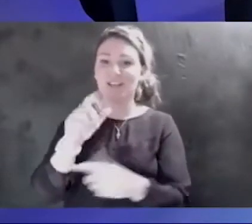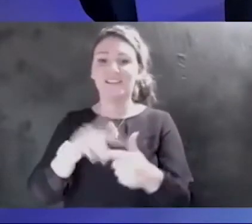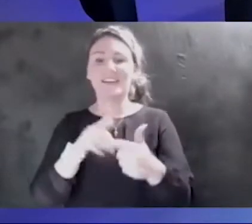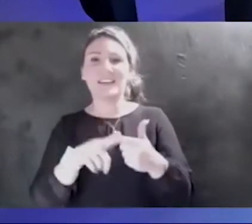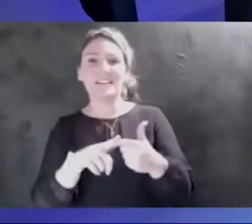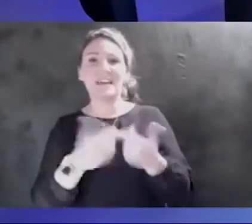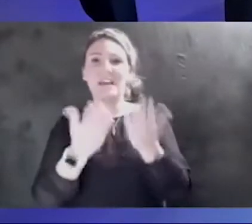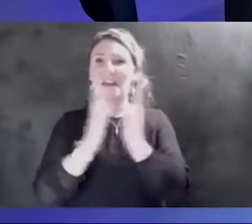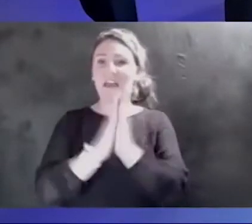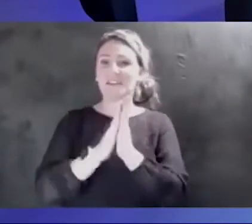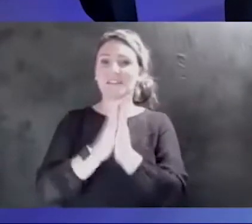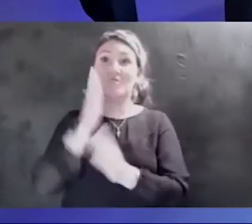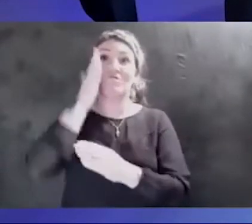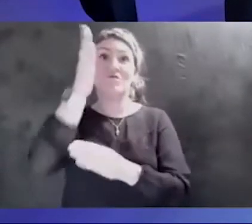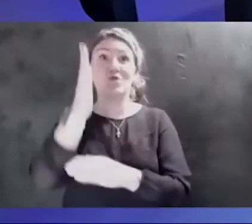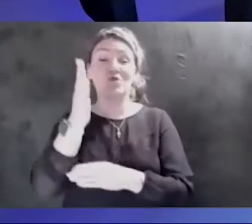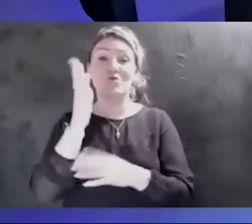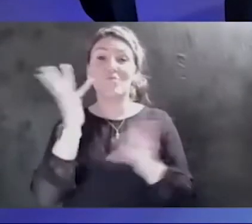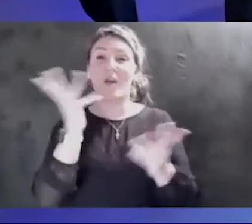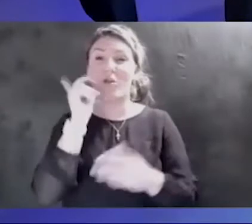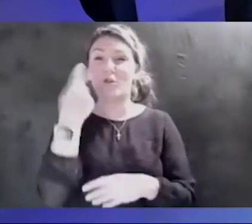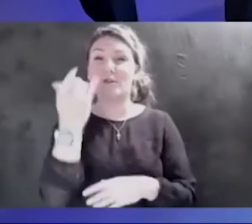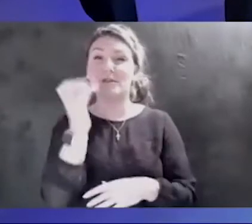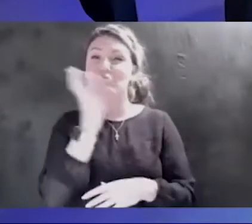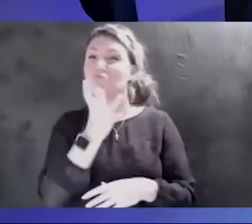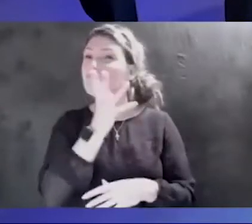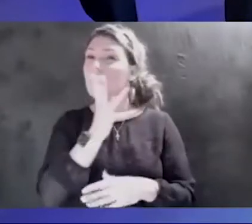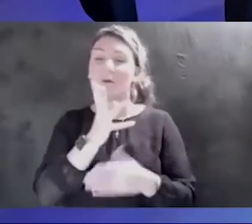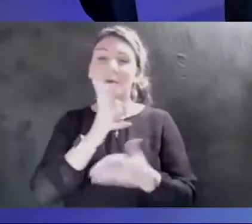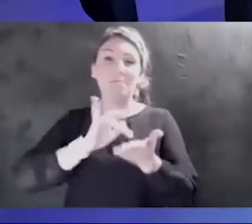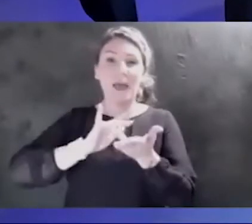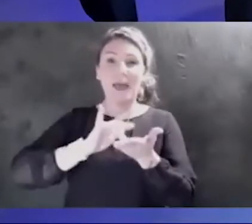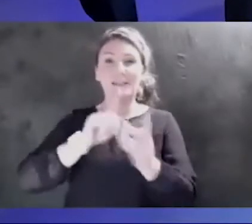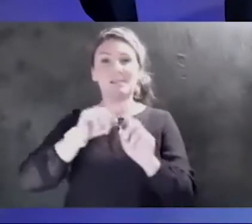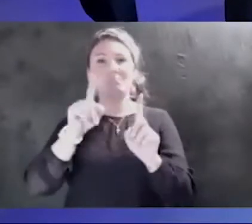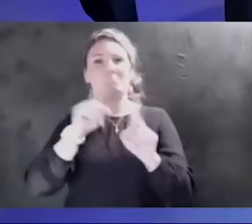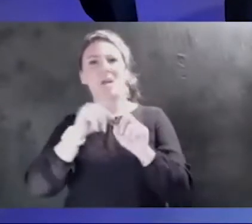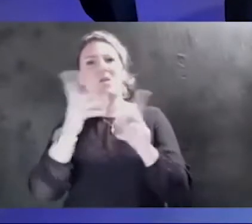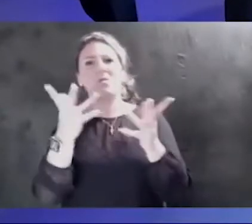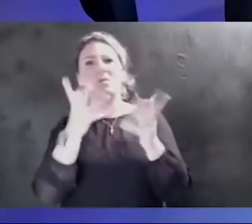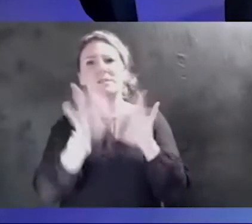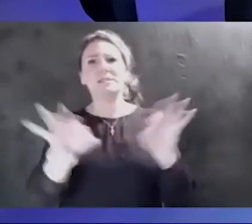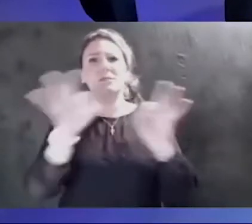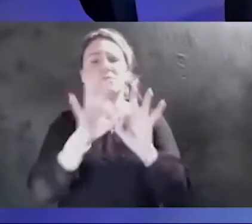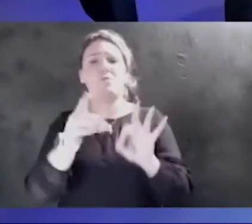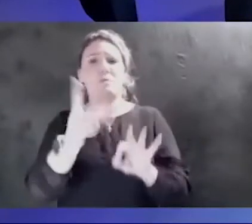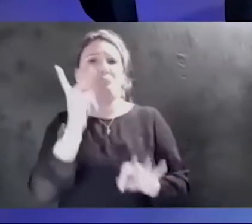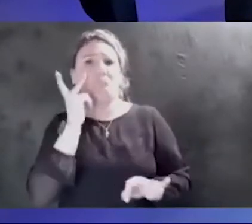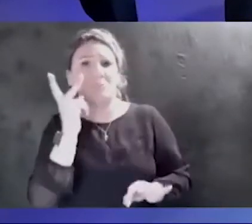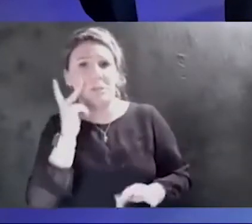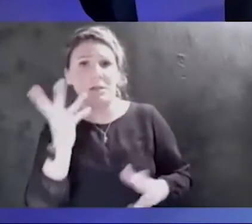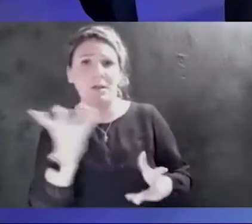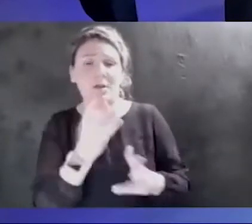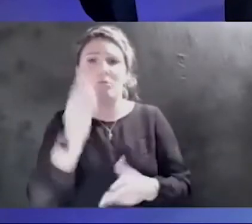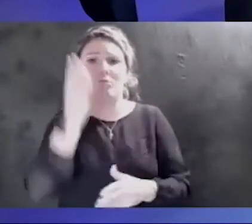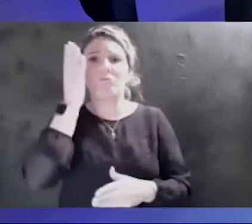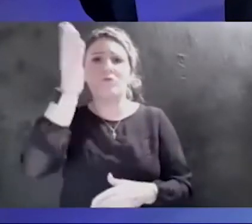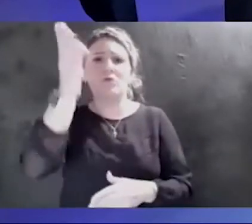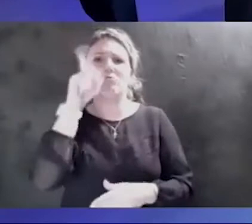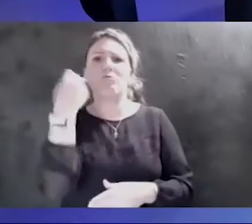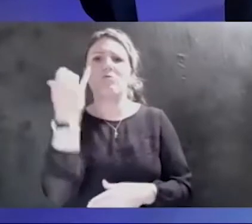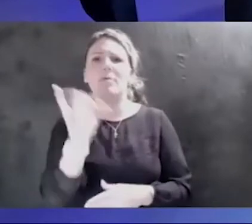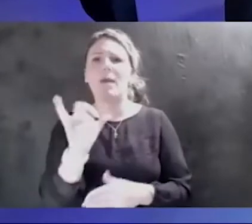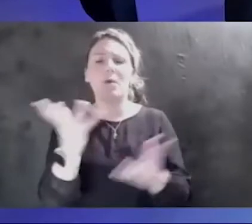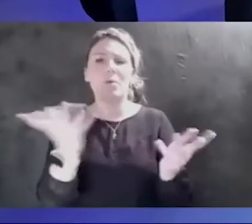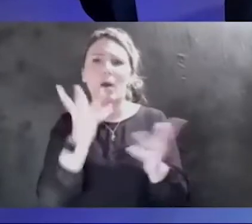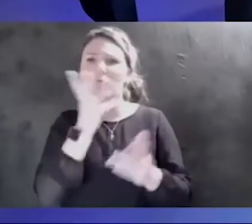rural medicine. Each of you, I'd like to hear from you. But what are some of the improvements that are you seeing, and what does the future look like in rural healthcare? Jodi, let's